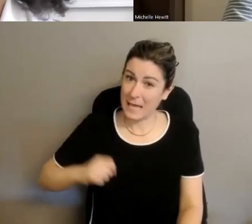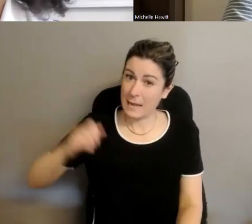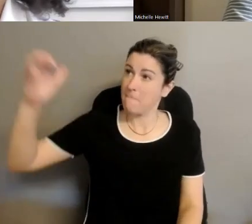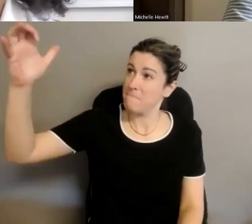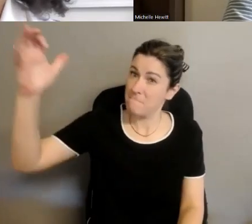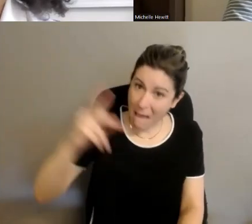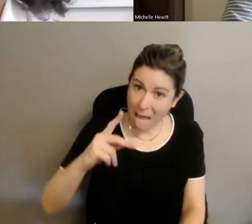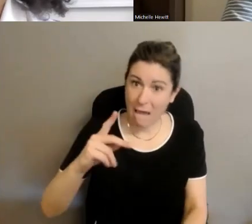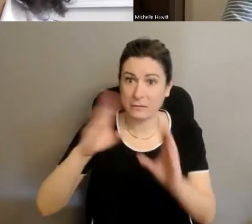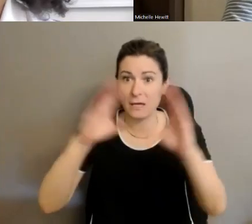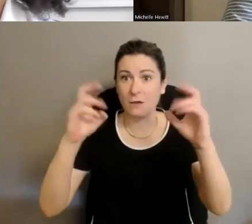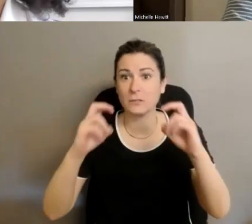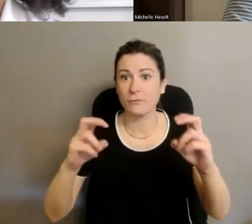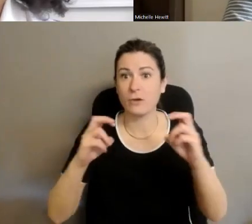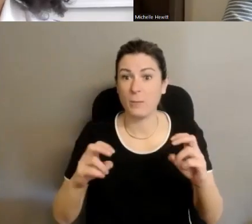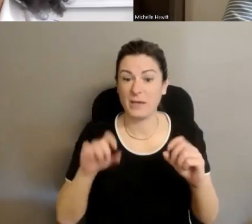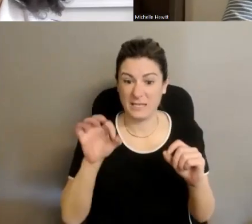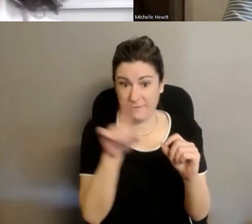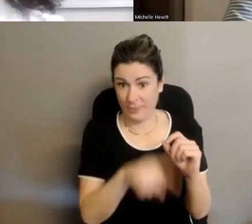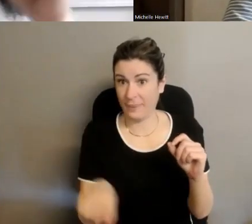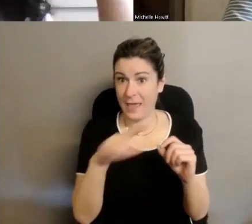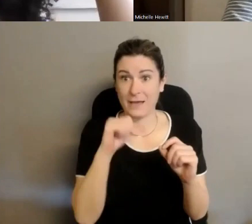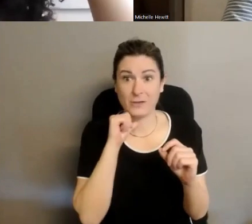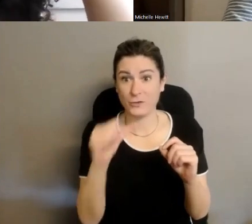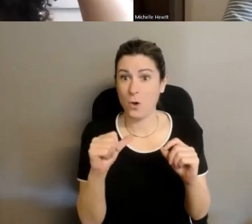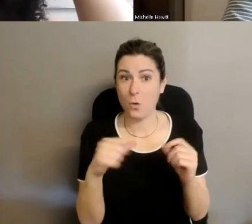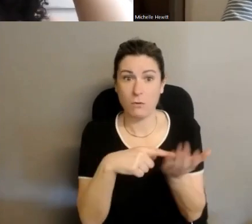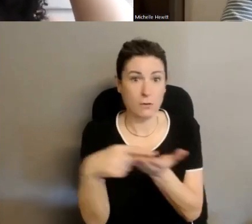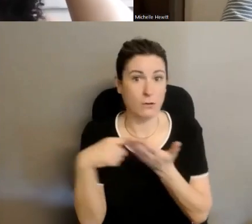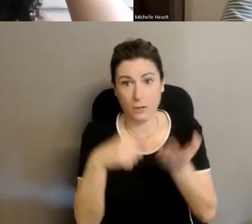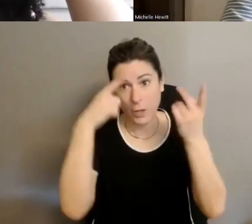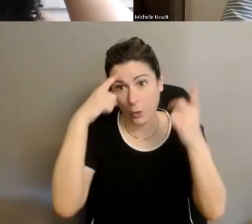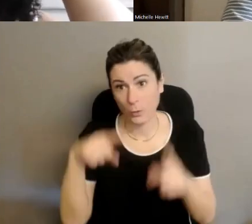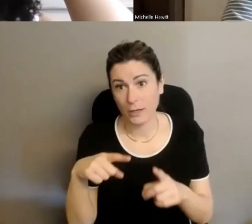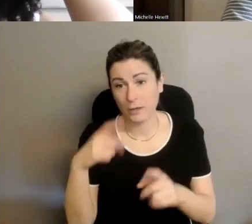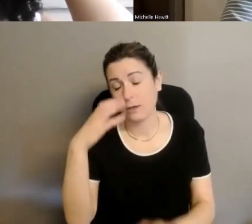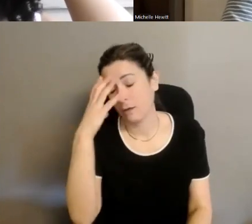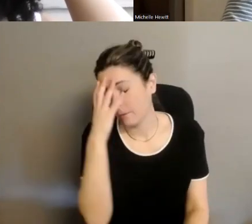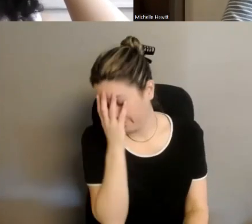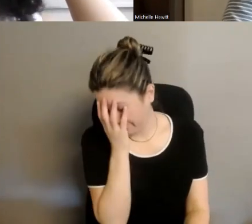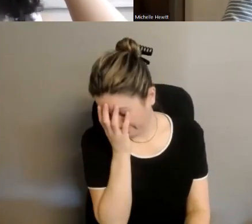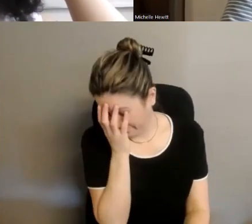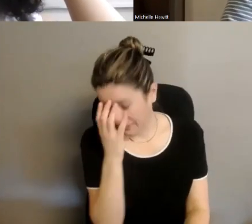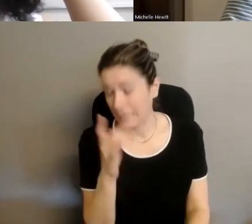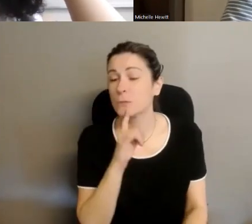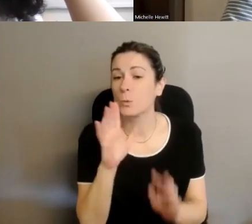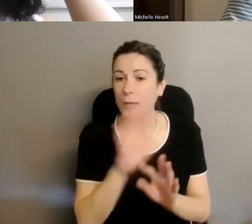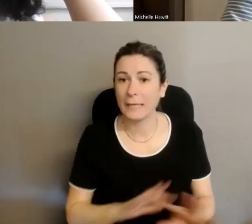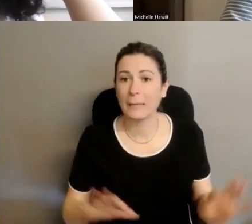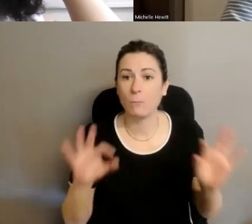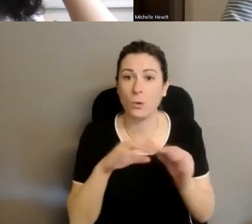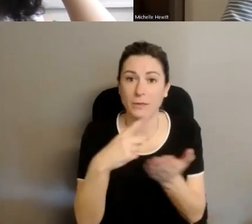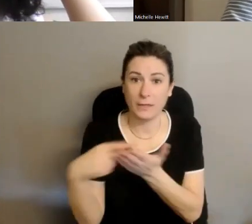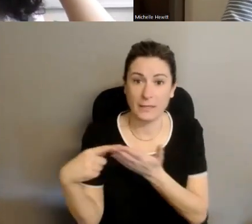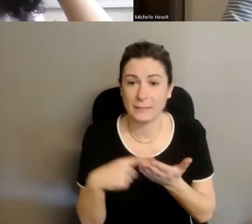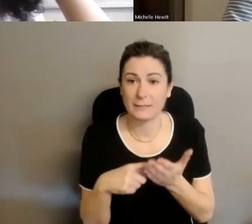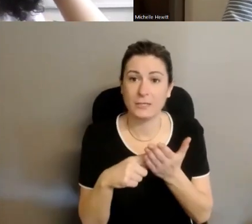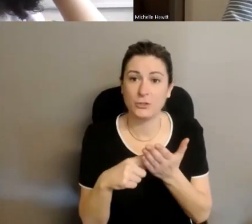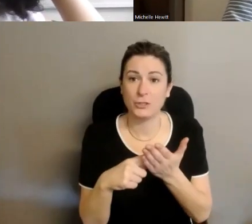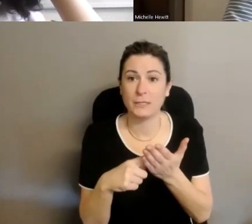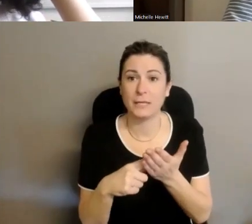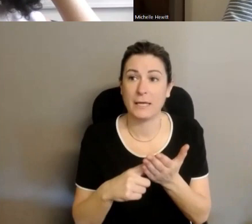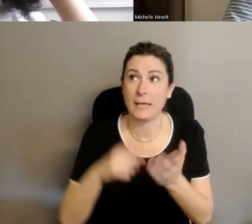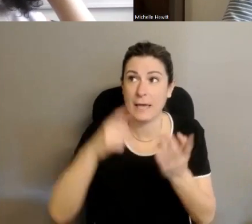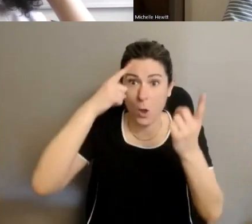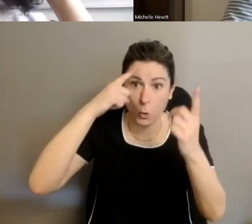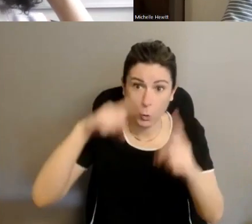to royal assent, and royal assent means it then becomes a law before the summer recess happens. And that's